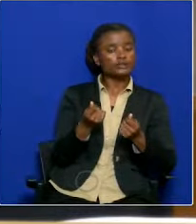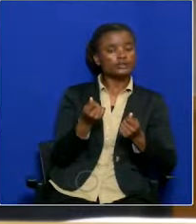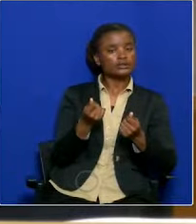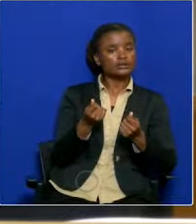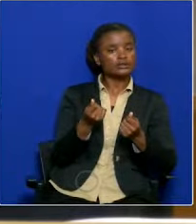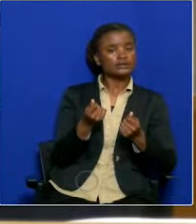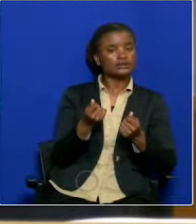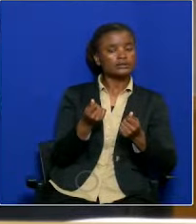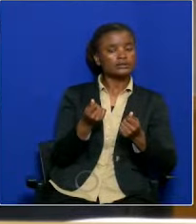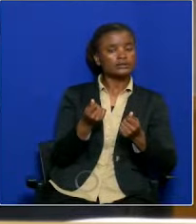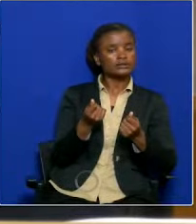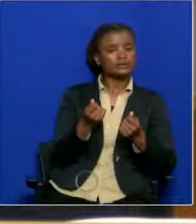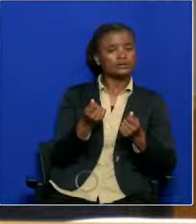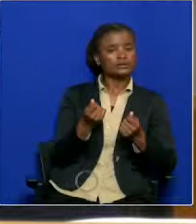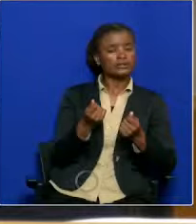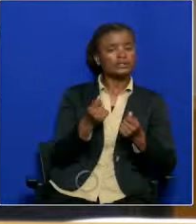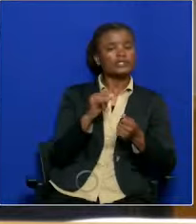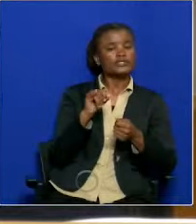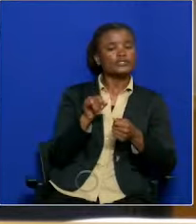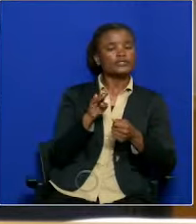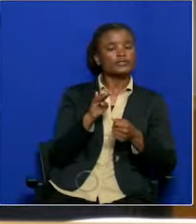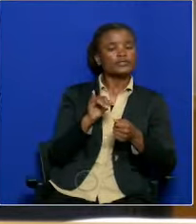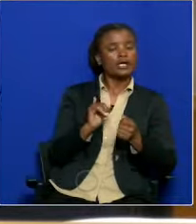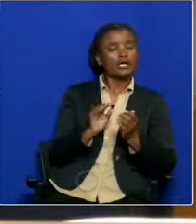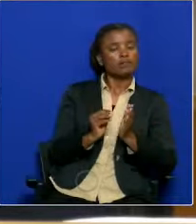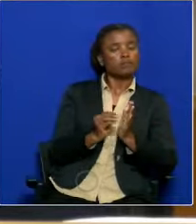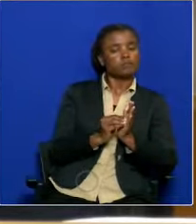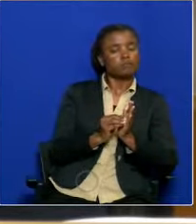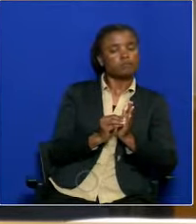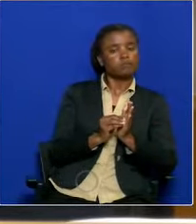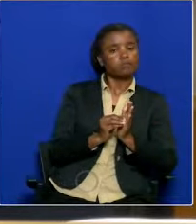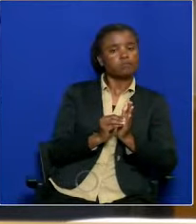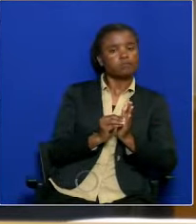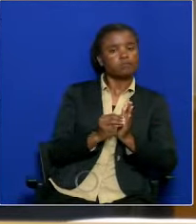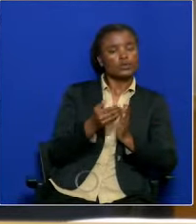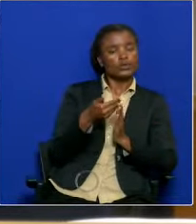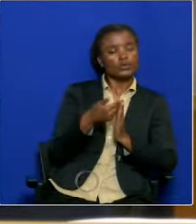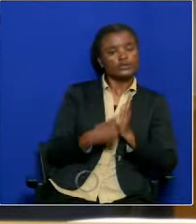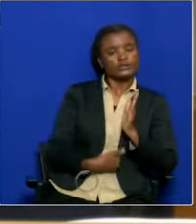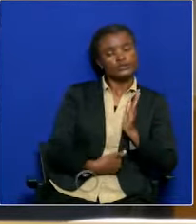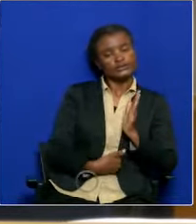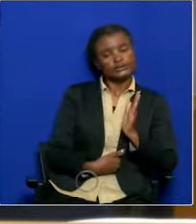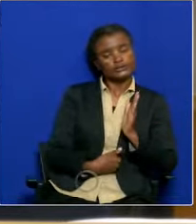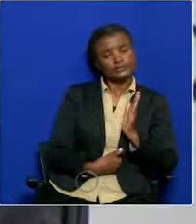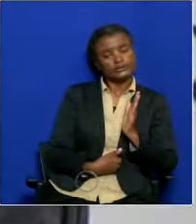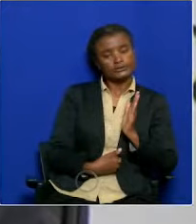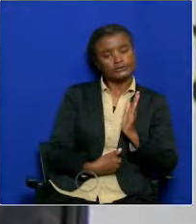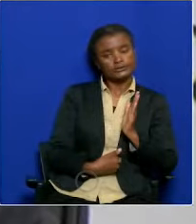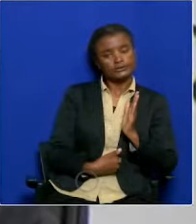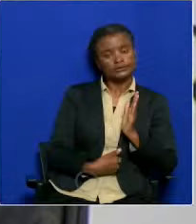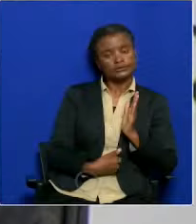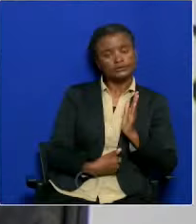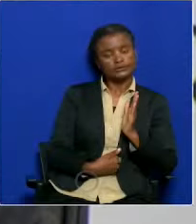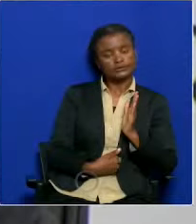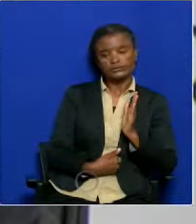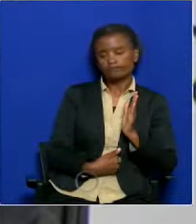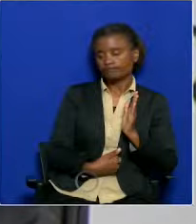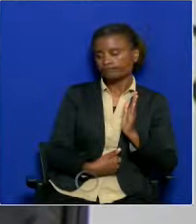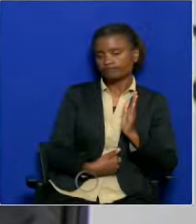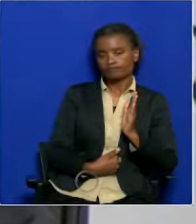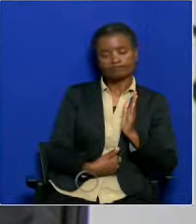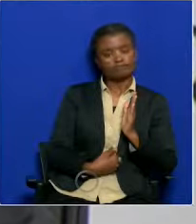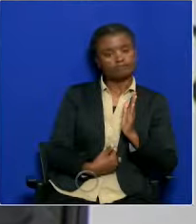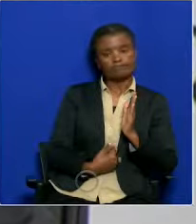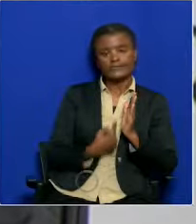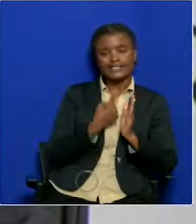on JBI, on the JBI quotation. Yeah. You cannot possibly say that, not in the